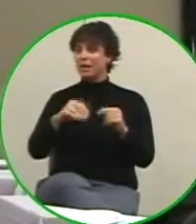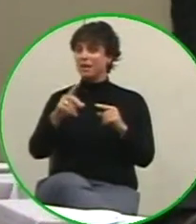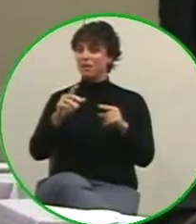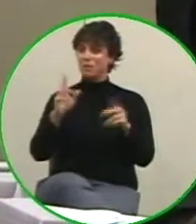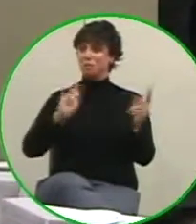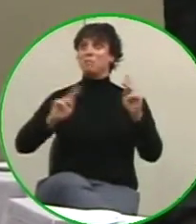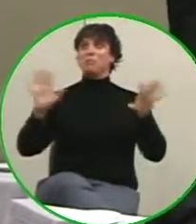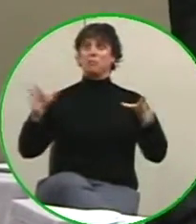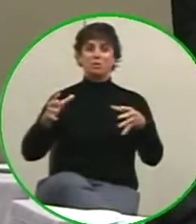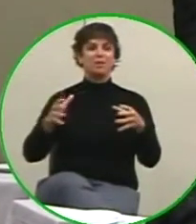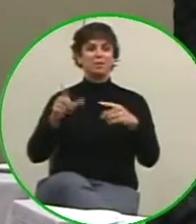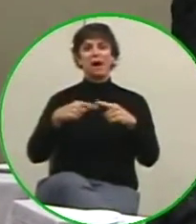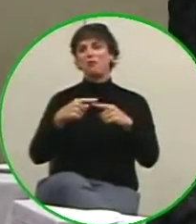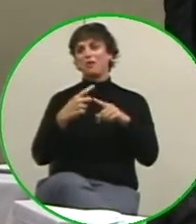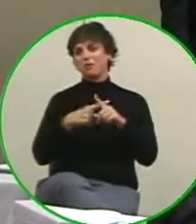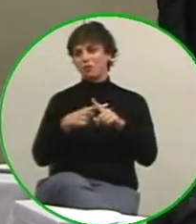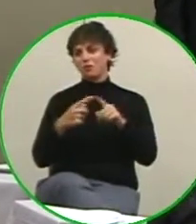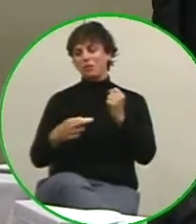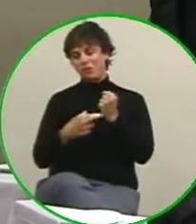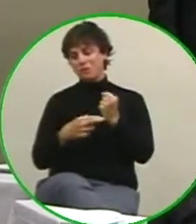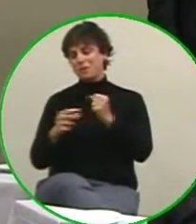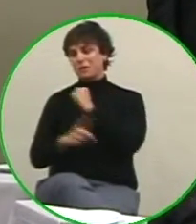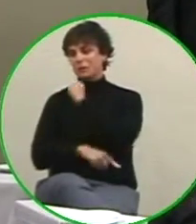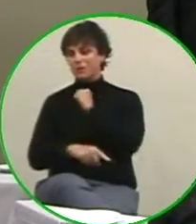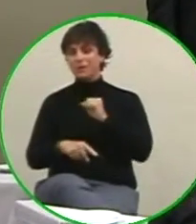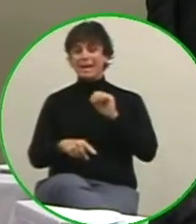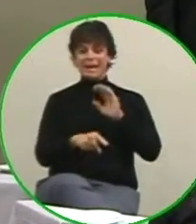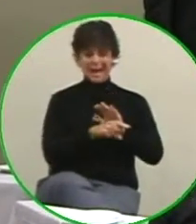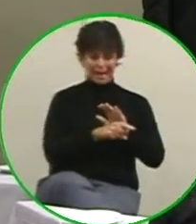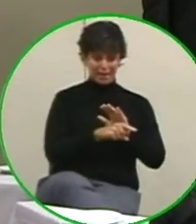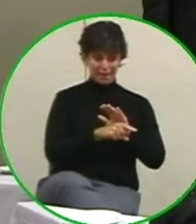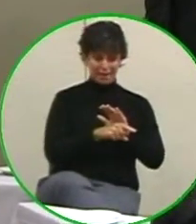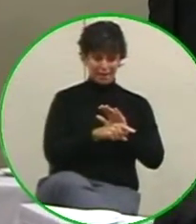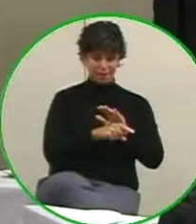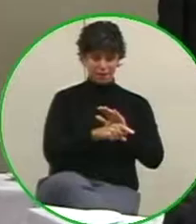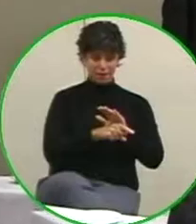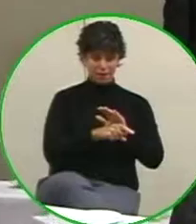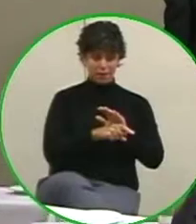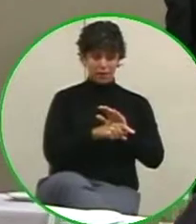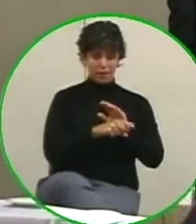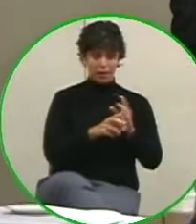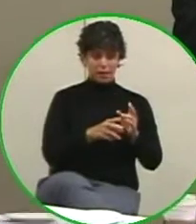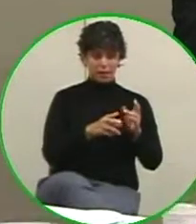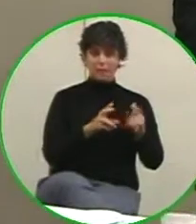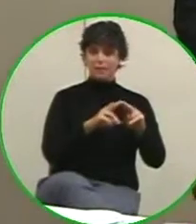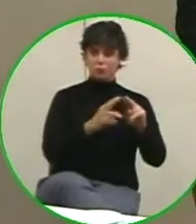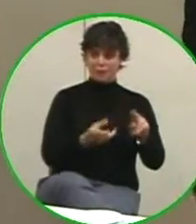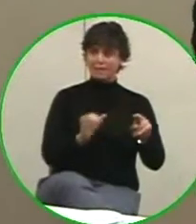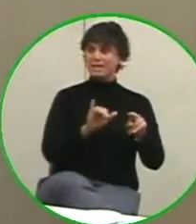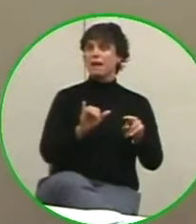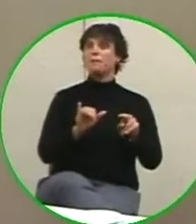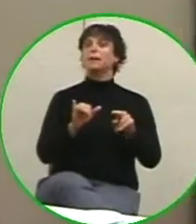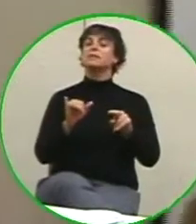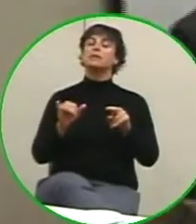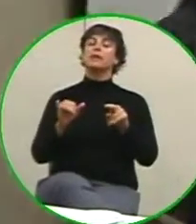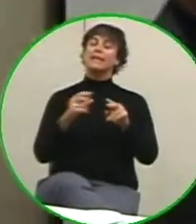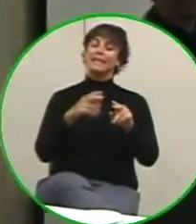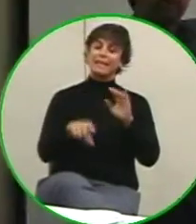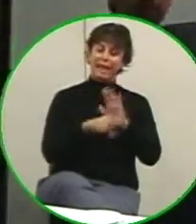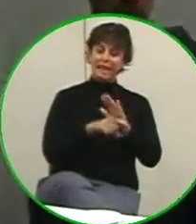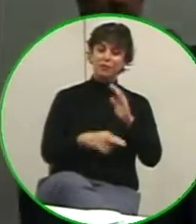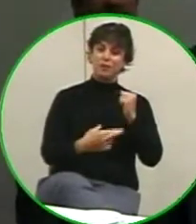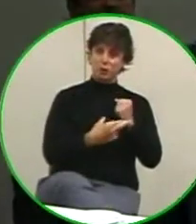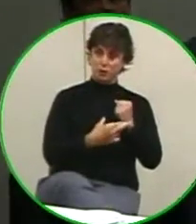punishment. Negative reinforcement increases behavior just like positive reinforcement does. The difference is,